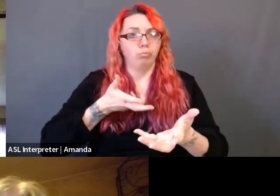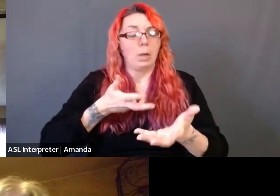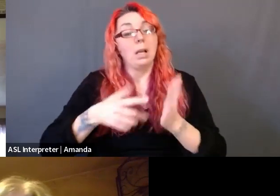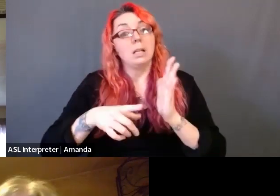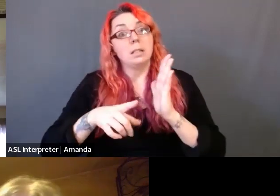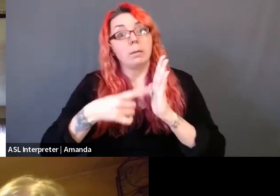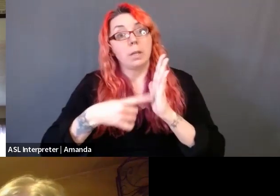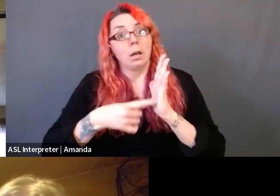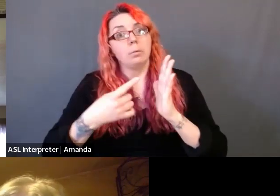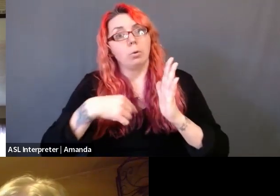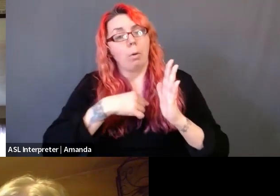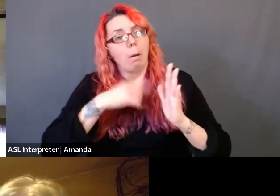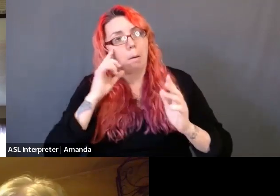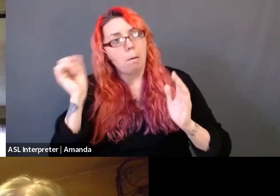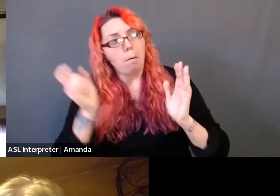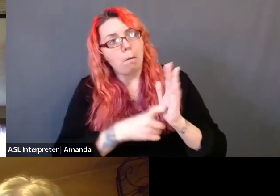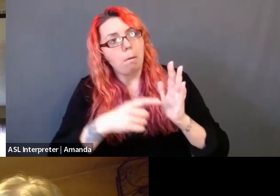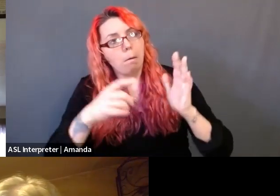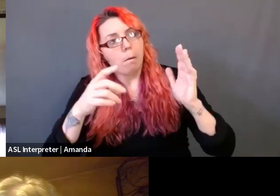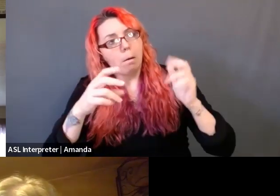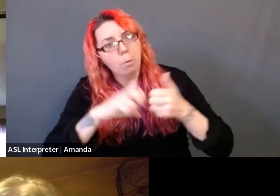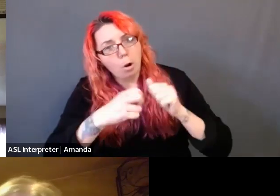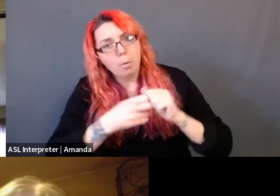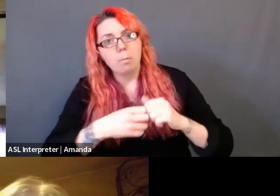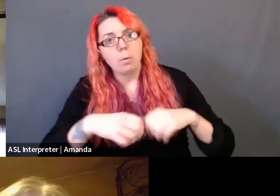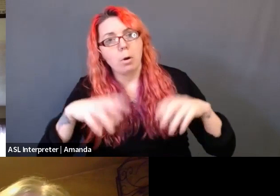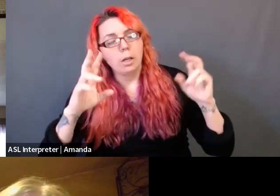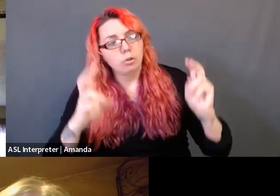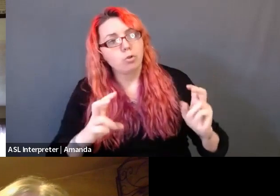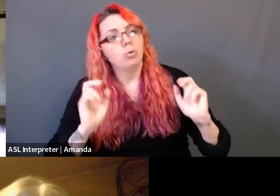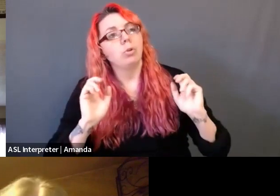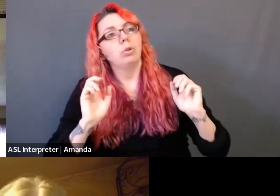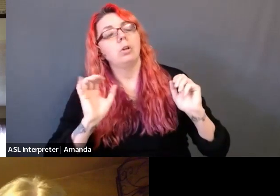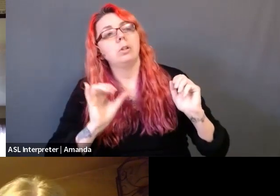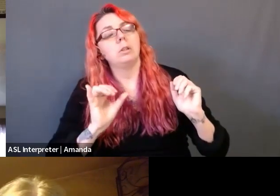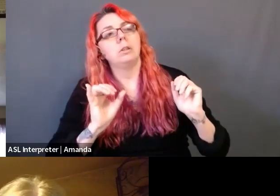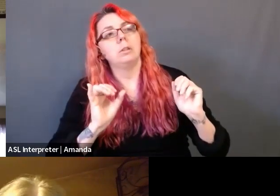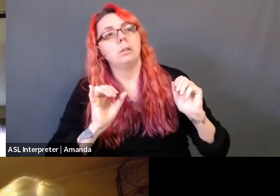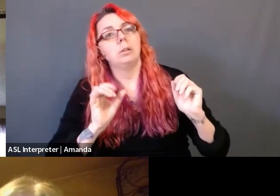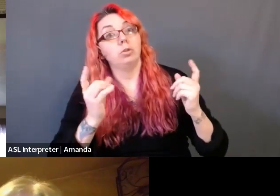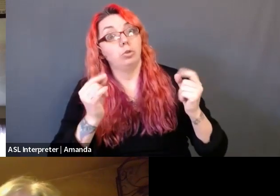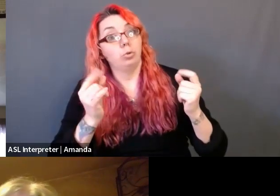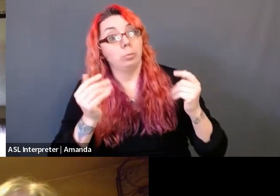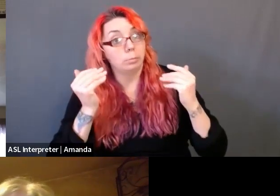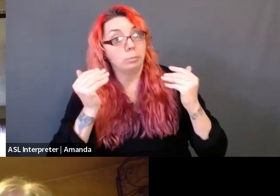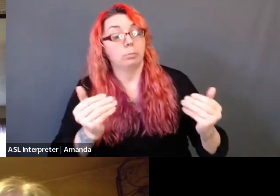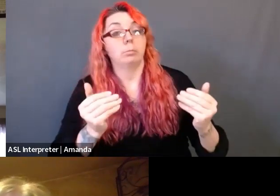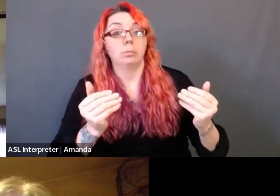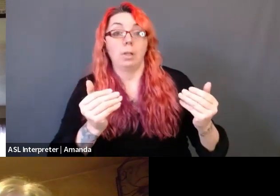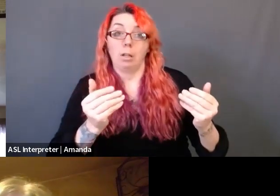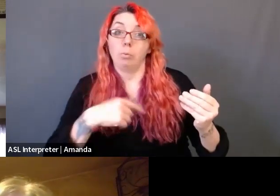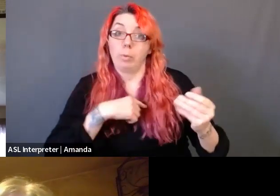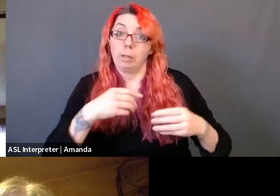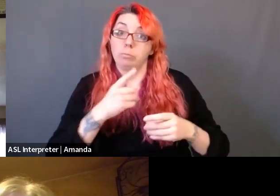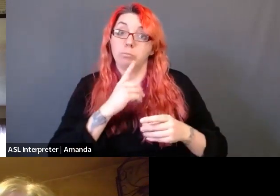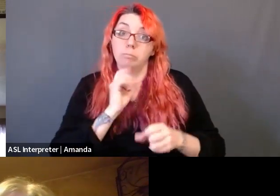issues, or how we're positioned to seem to know more than other folks, but is it really about that what we're doing is really creating the kind of change